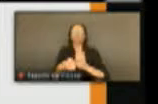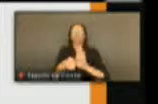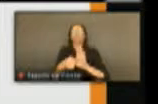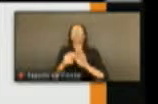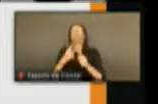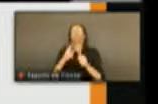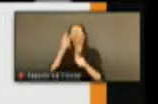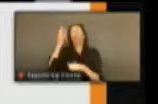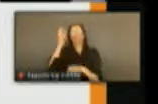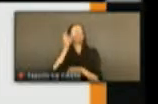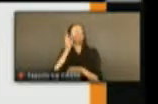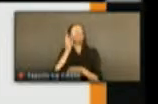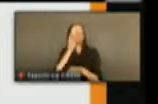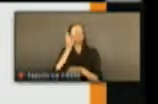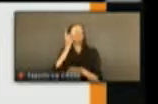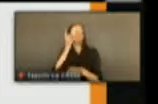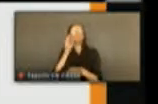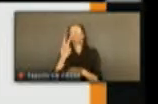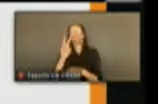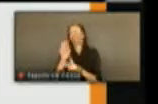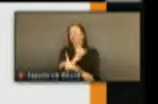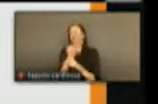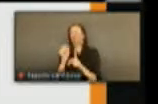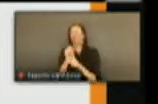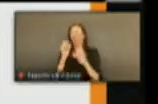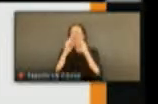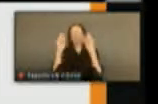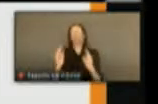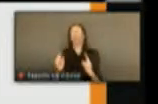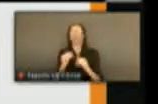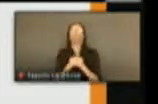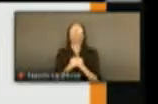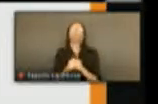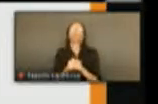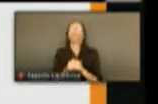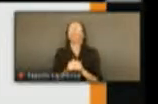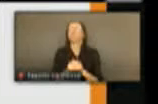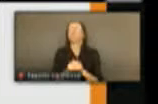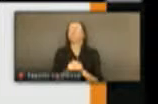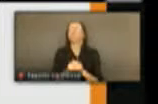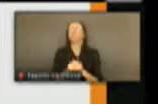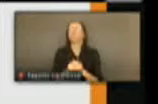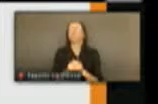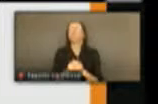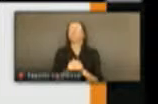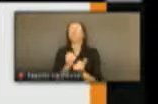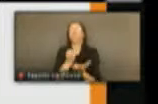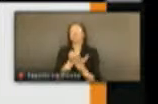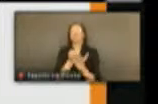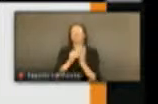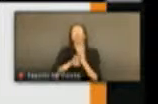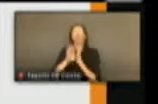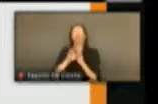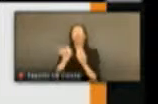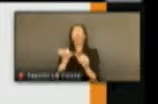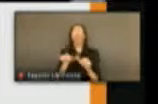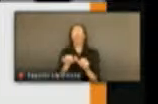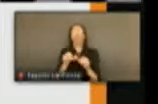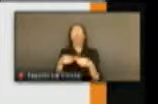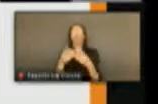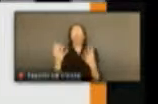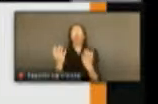The Economic Strategic Area includes projects for more connectivity to the port. The Regulatory and